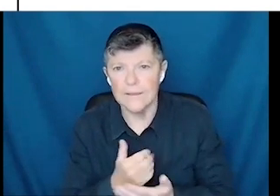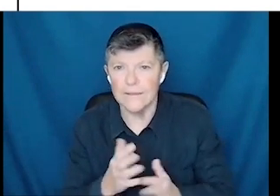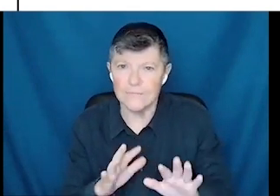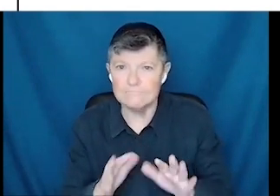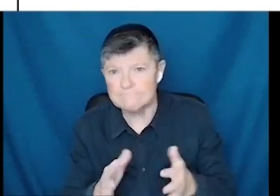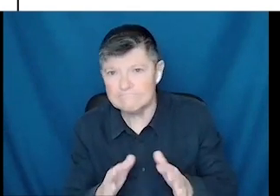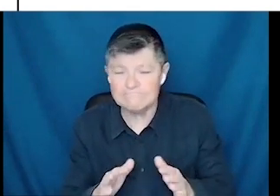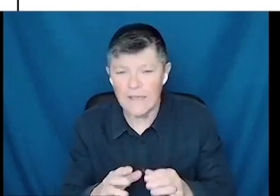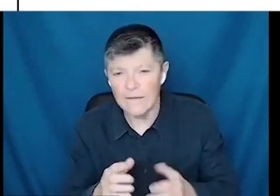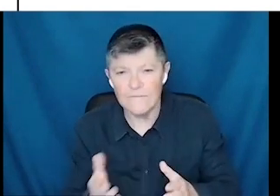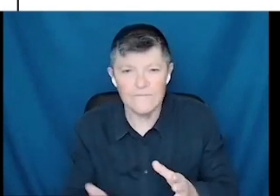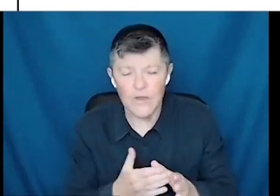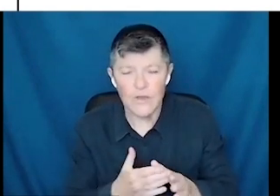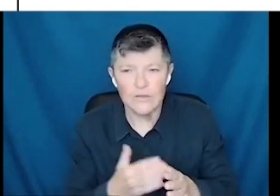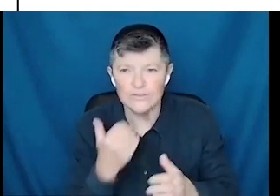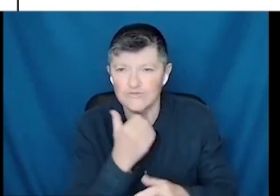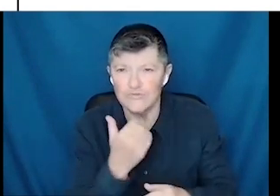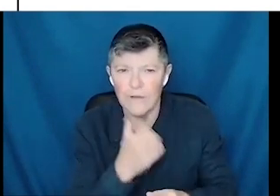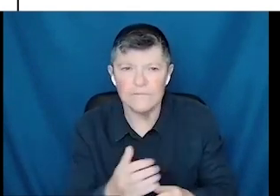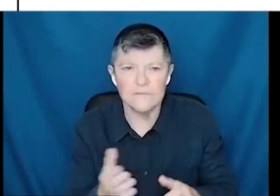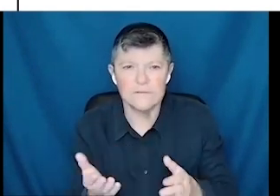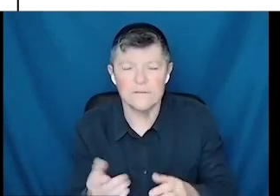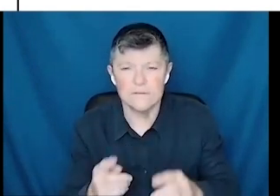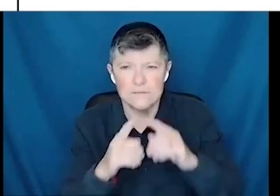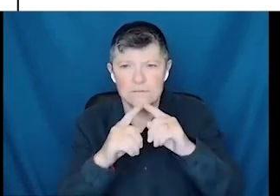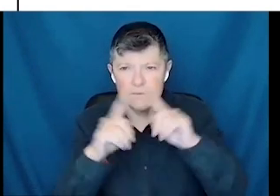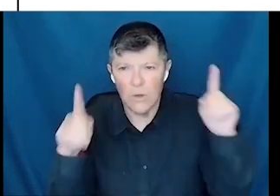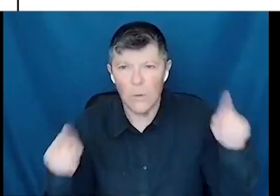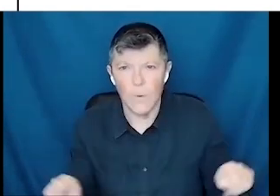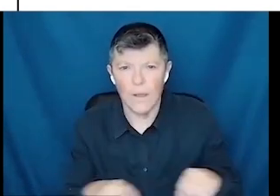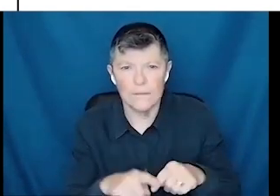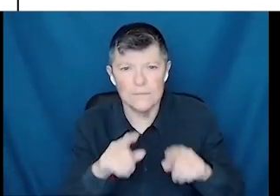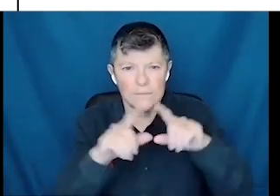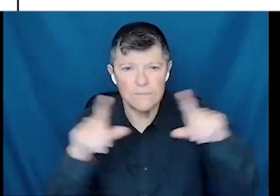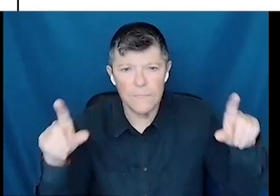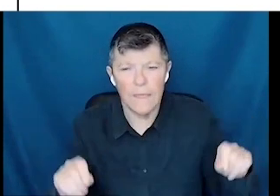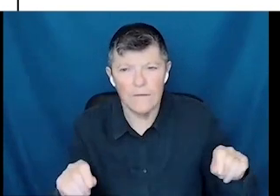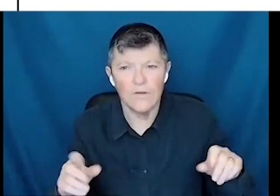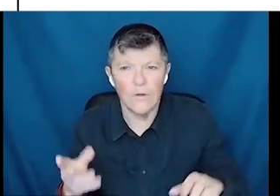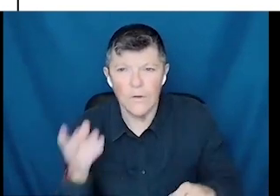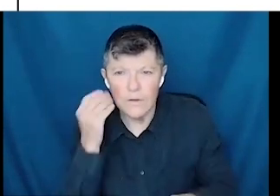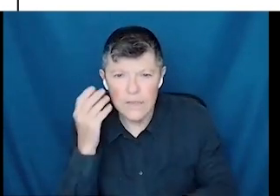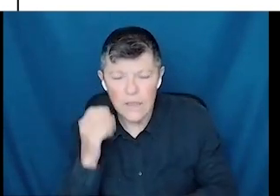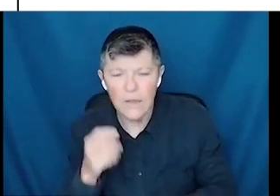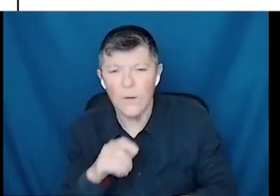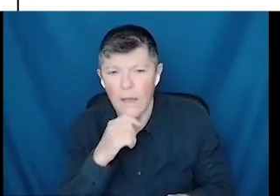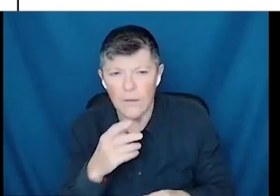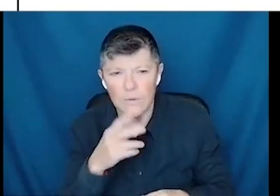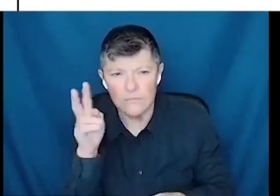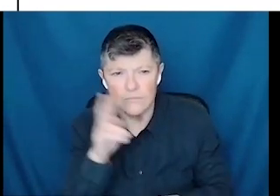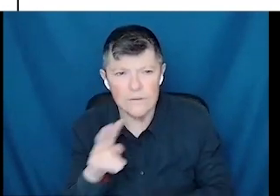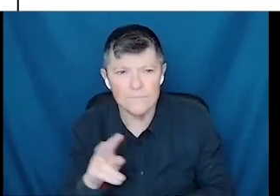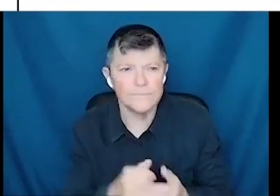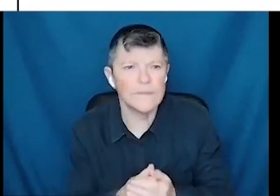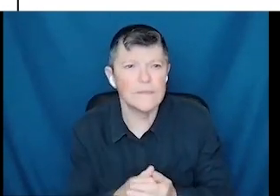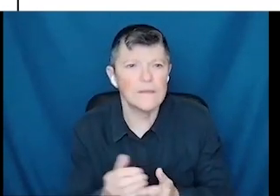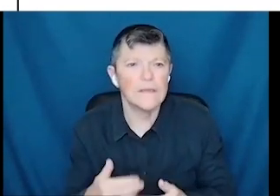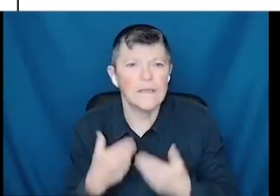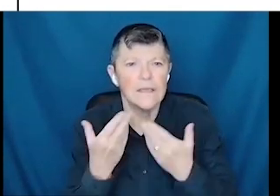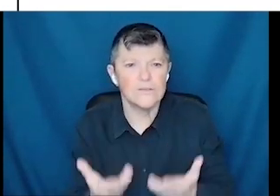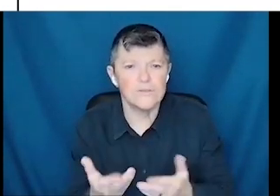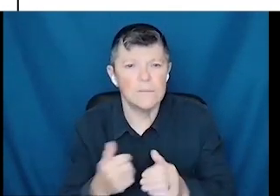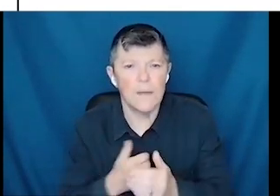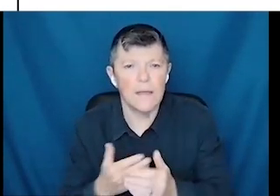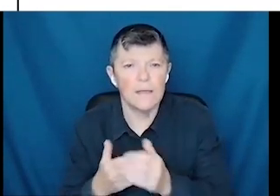see is the top one, which I'll read out now for audio listeners. It's an introduction to my guide on